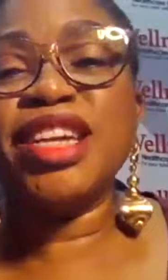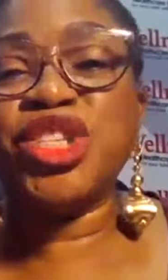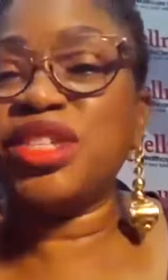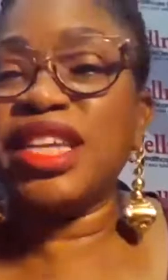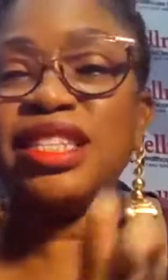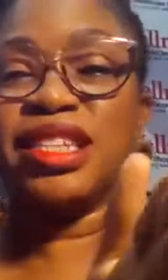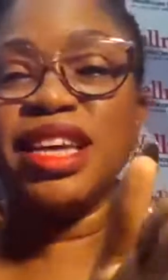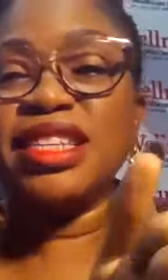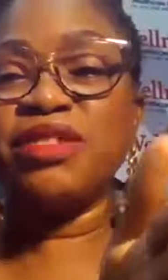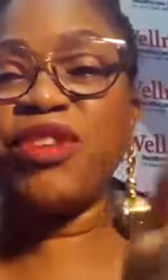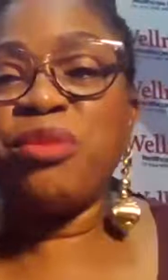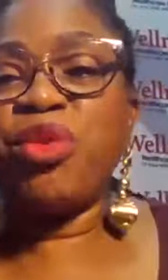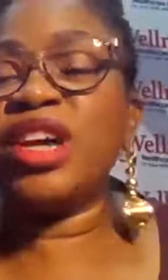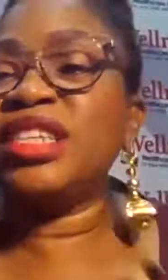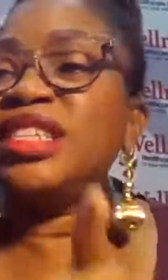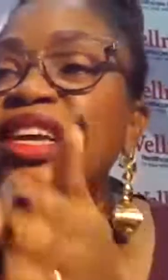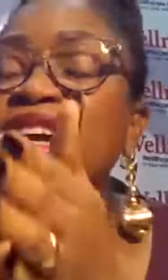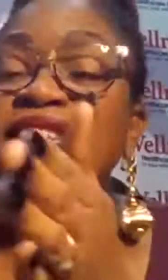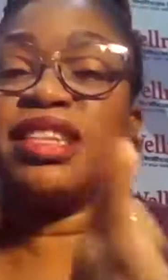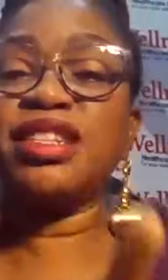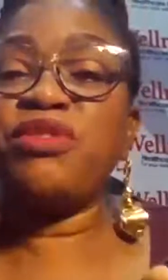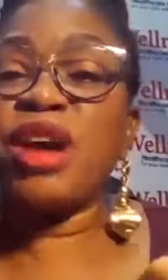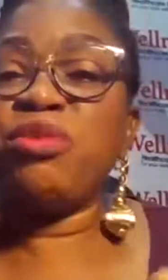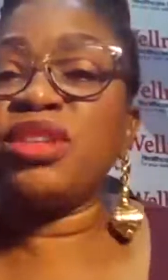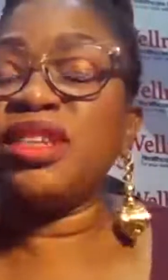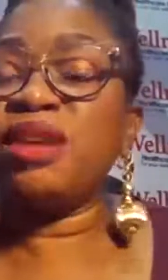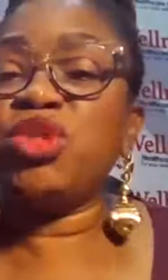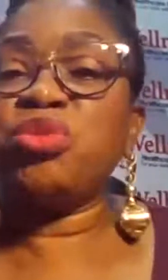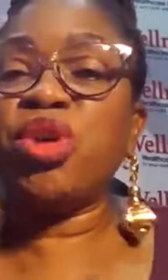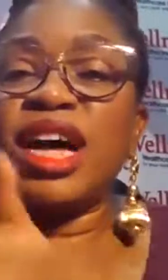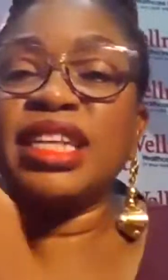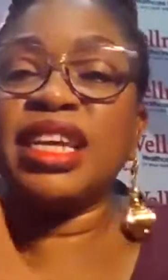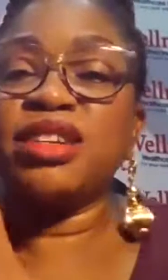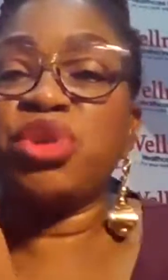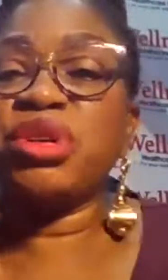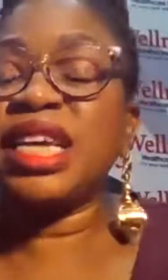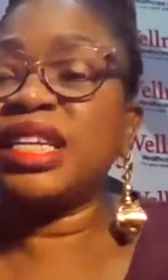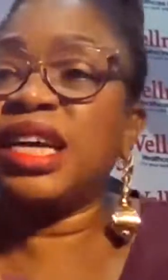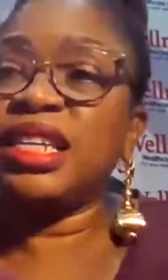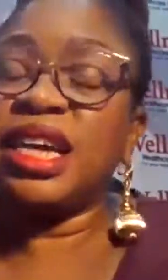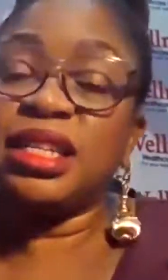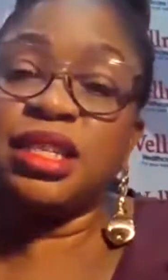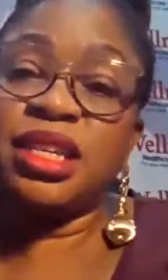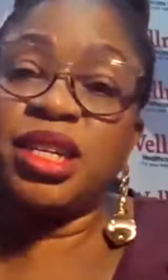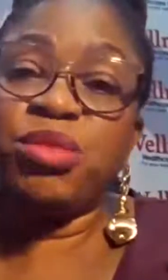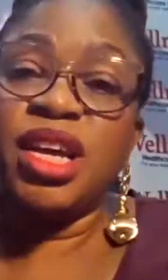funny assertions that the fibroids, the fibrous tumor and growth